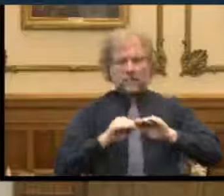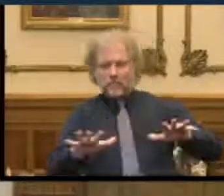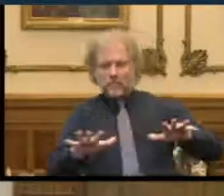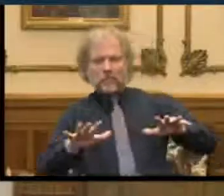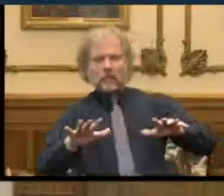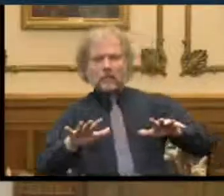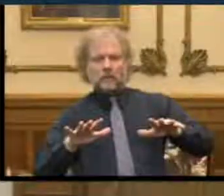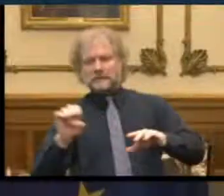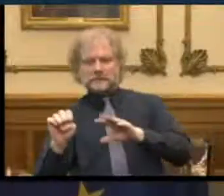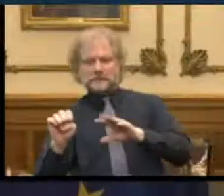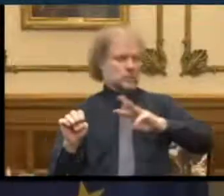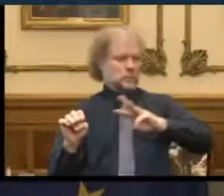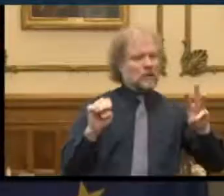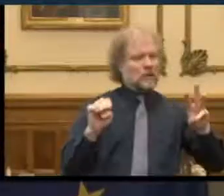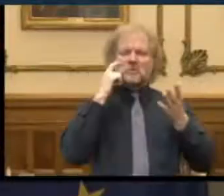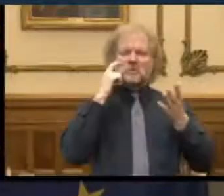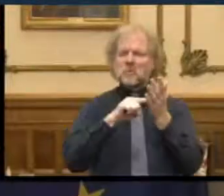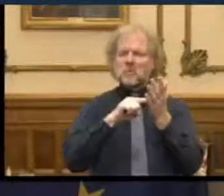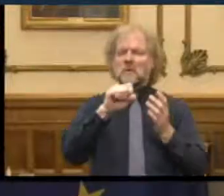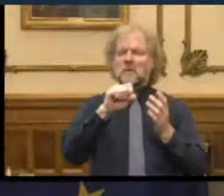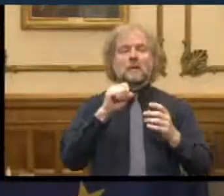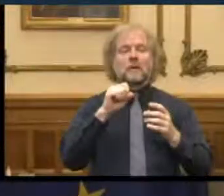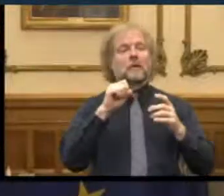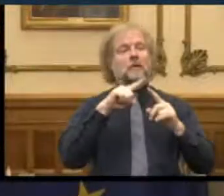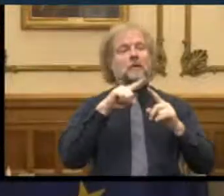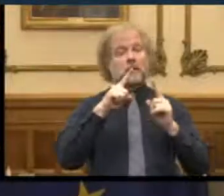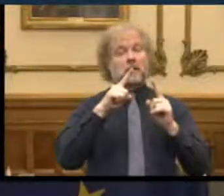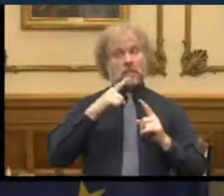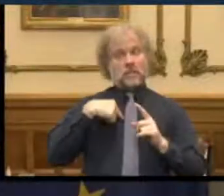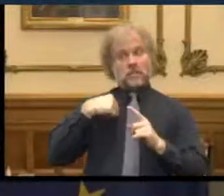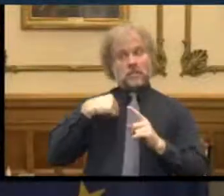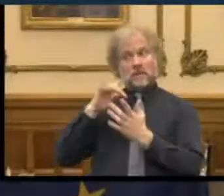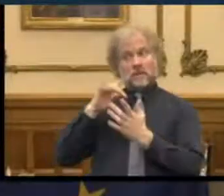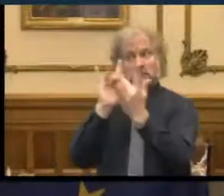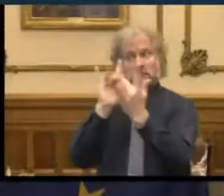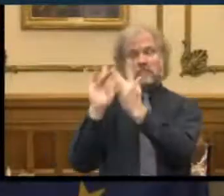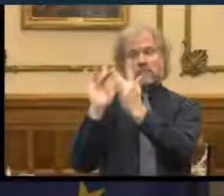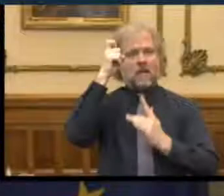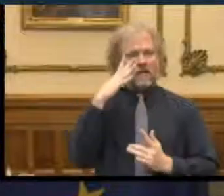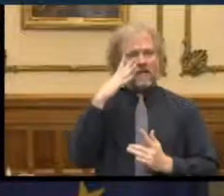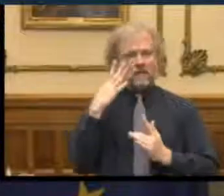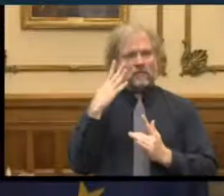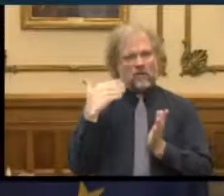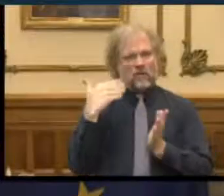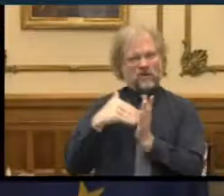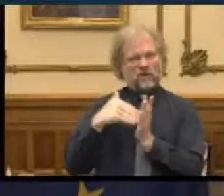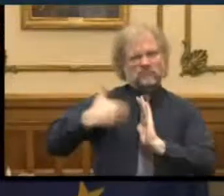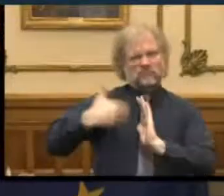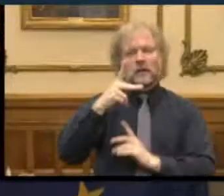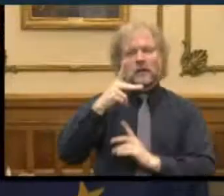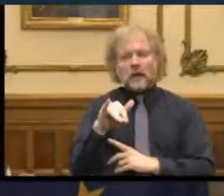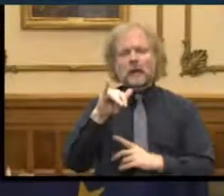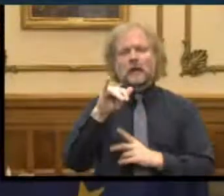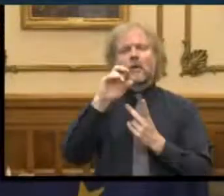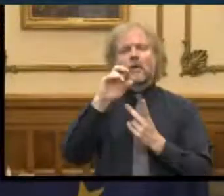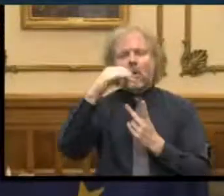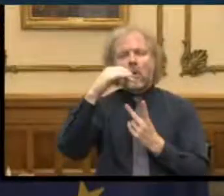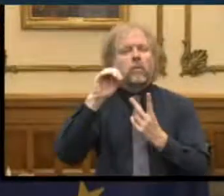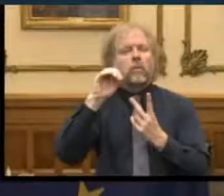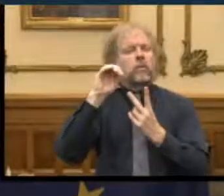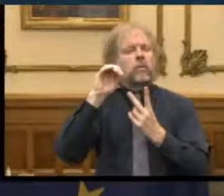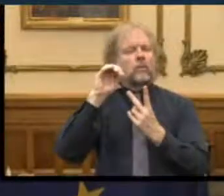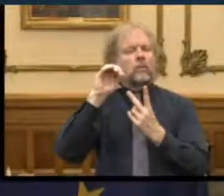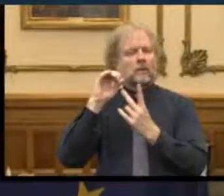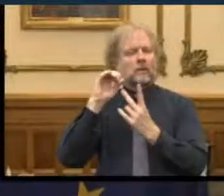and west. But the governors that I'm speaking to on a more frequent basis, Kentucky, Ohio,